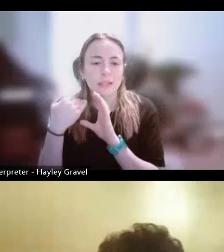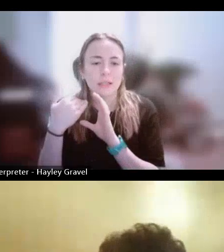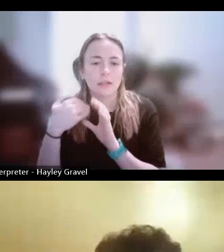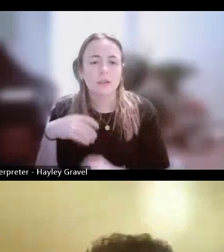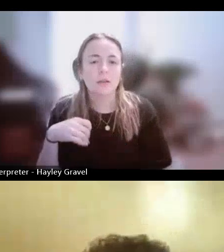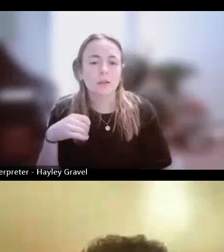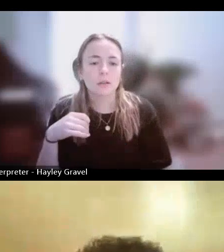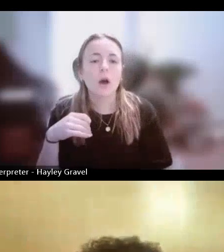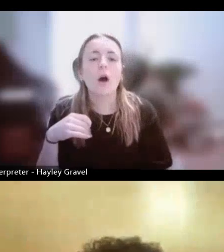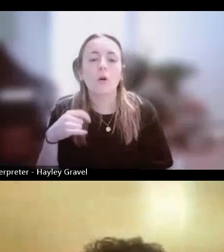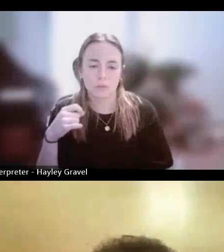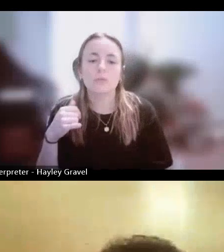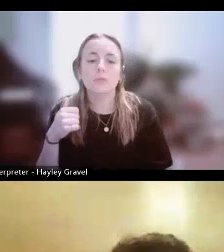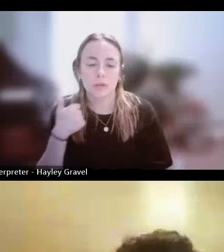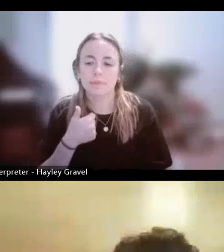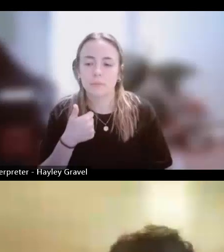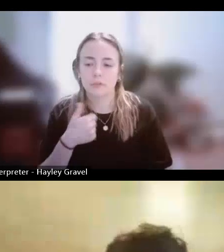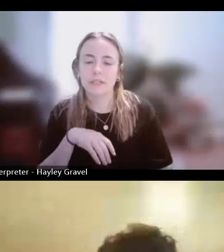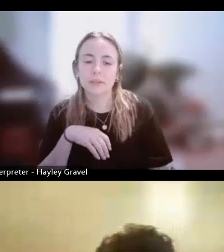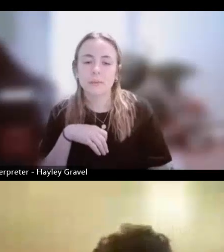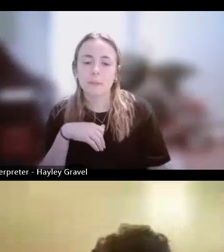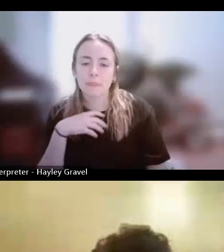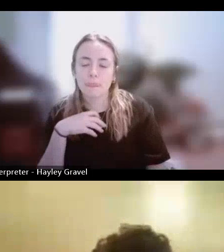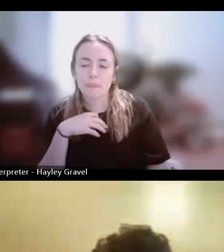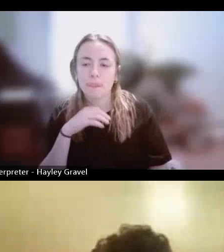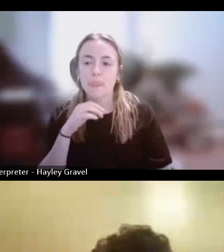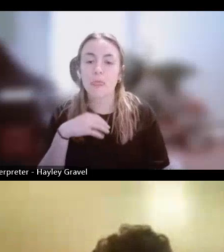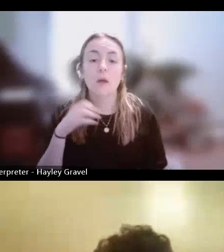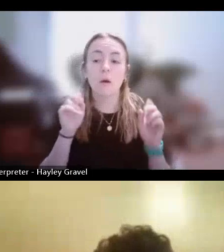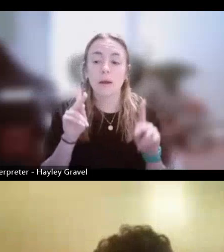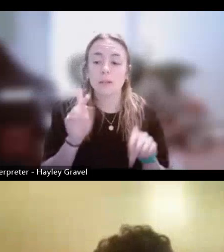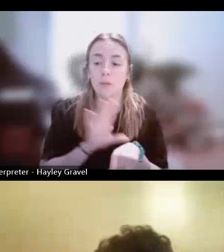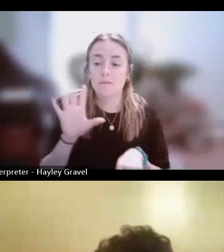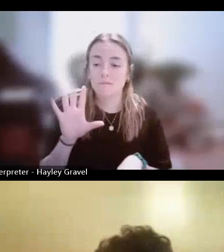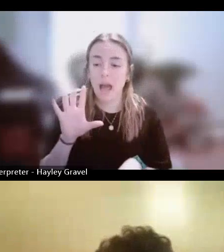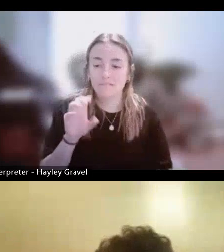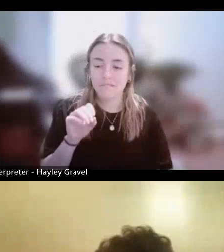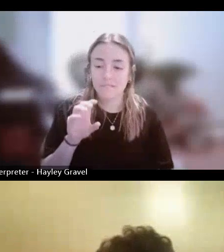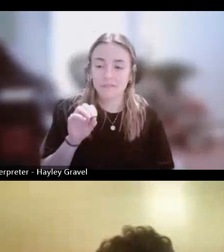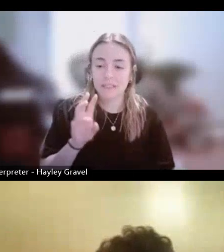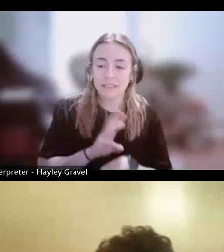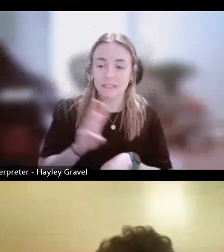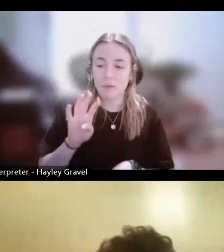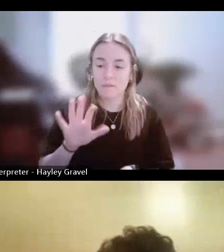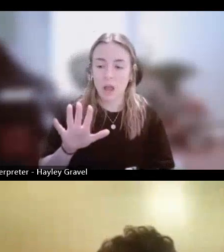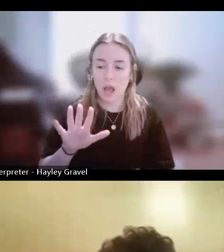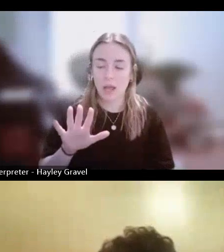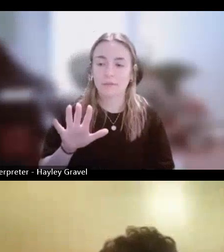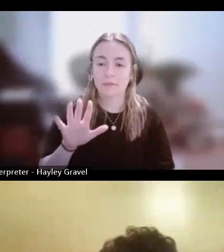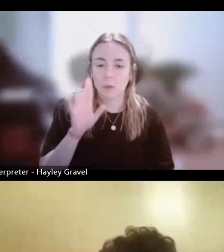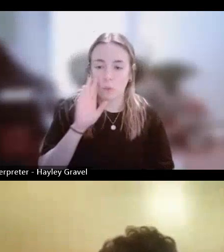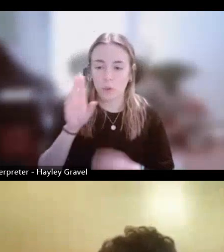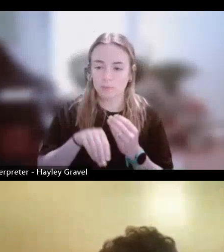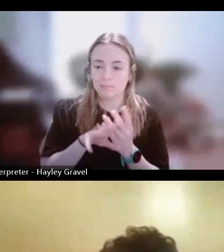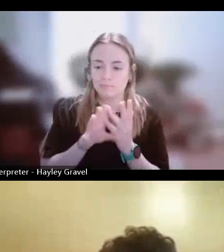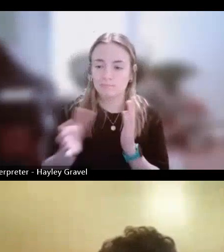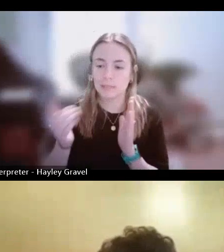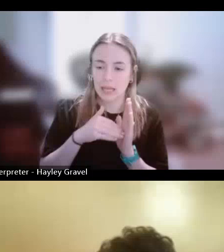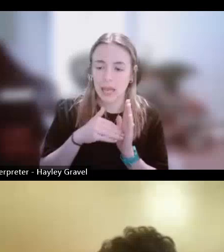I don't usually know when they're coming out. So, okay, 5:50, 6:45. We'll come back, do a